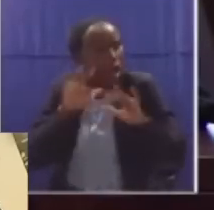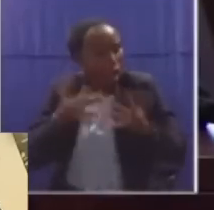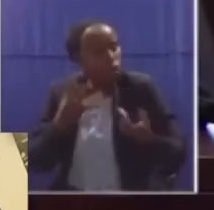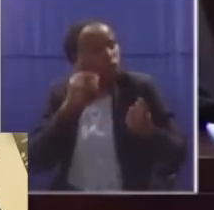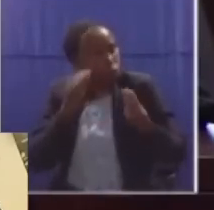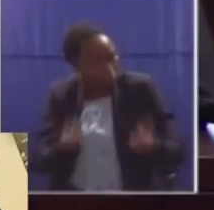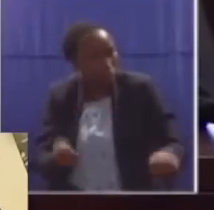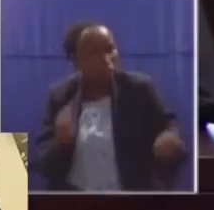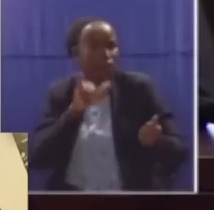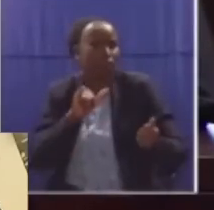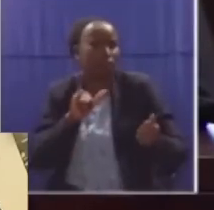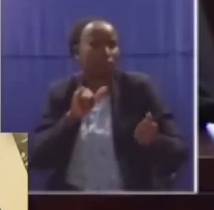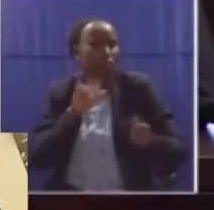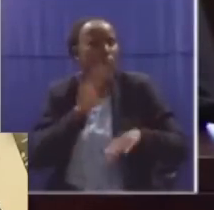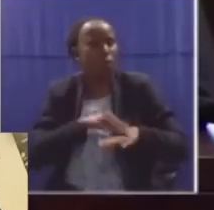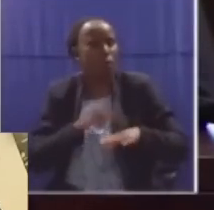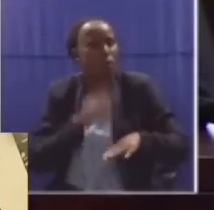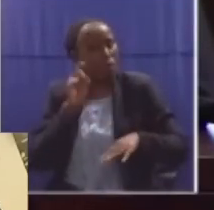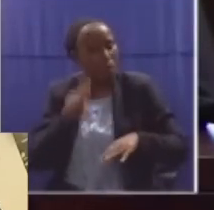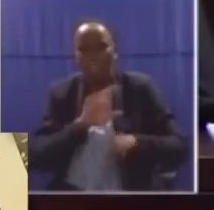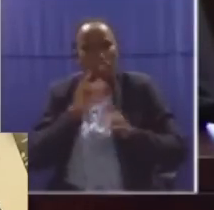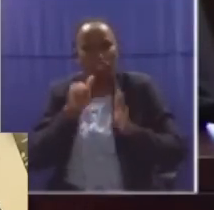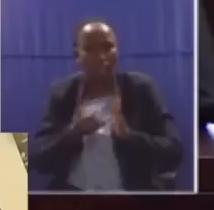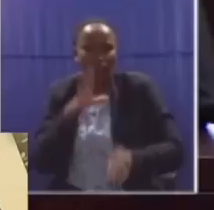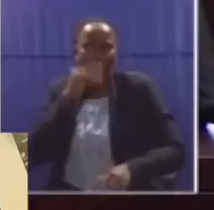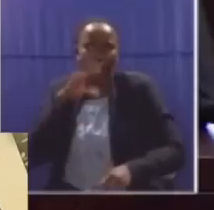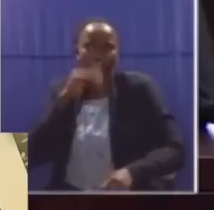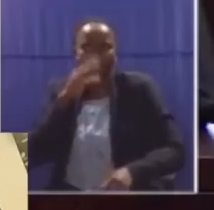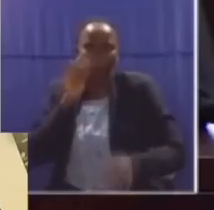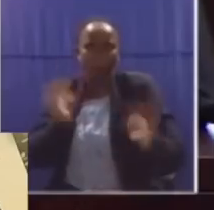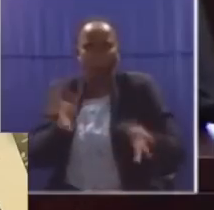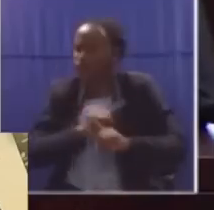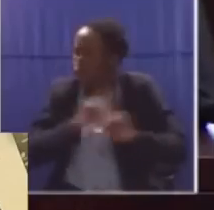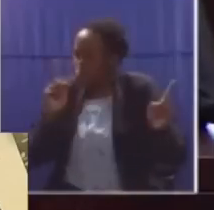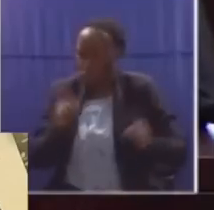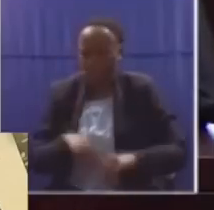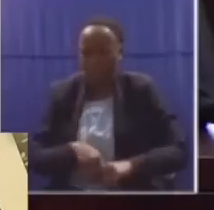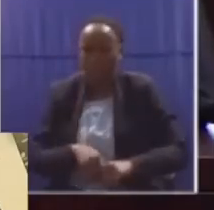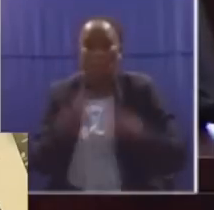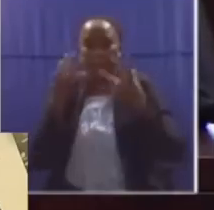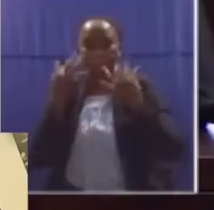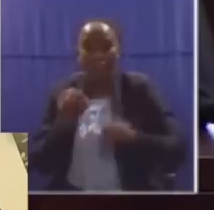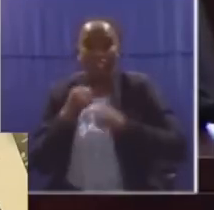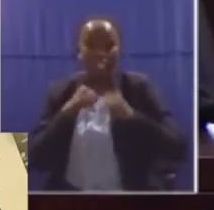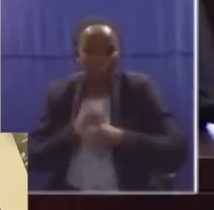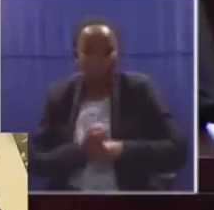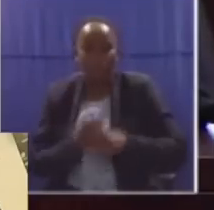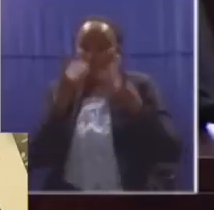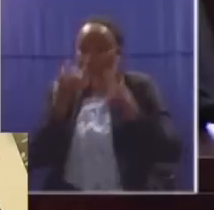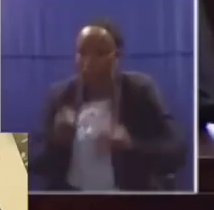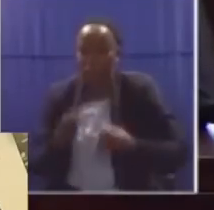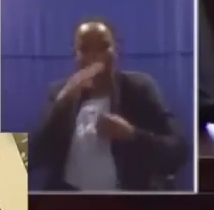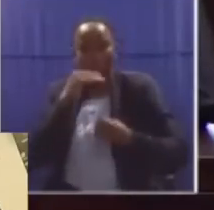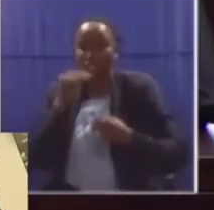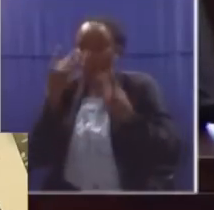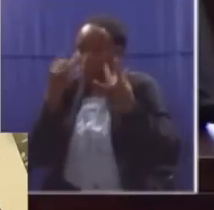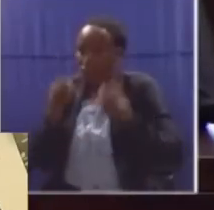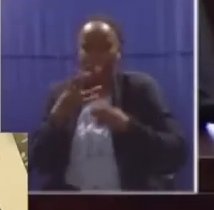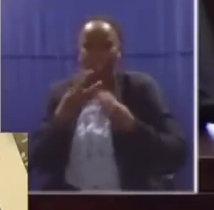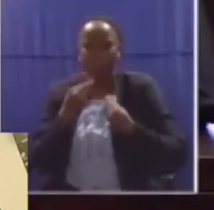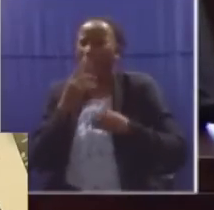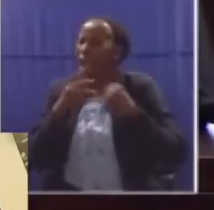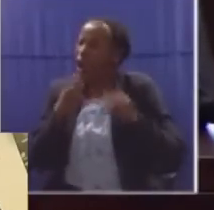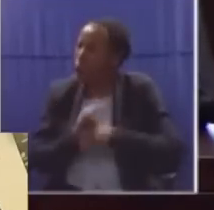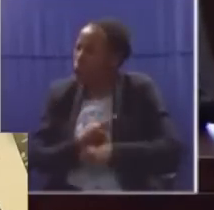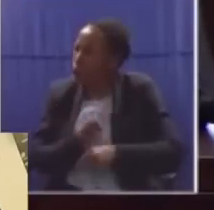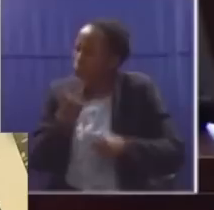around. Solutions to the problem, not just tough talk. Budget speech after budget speech since your appointment in